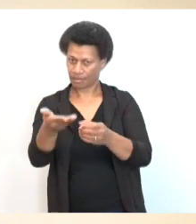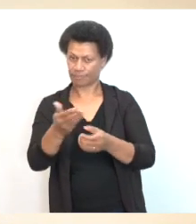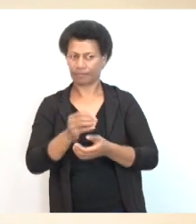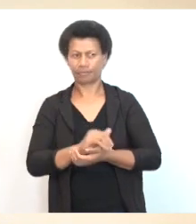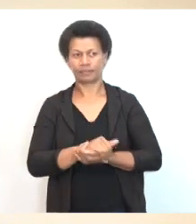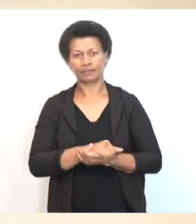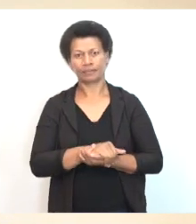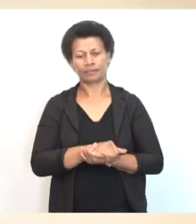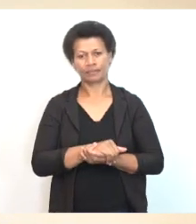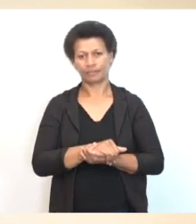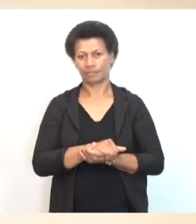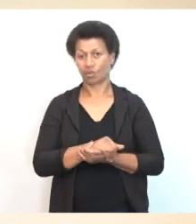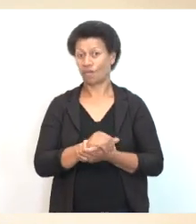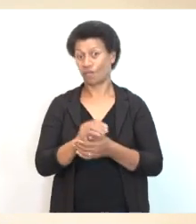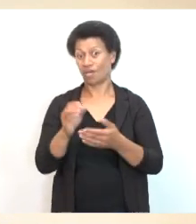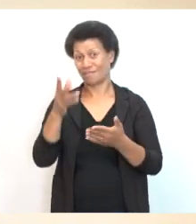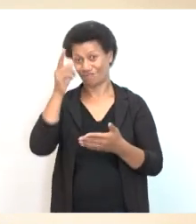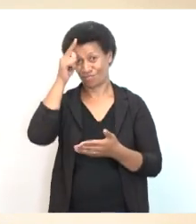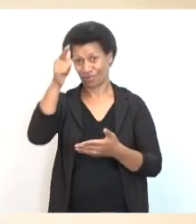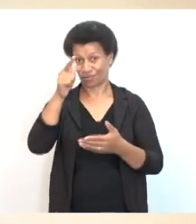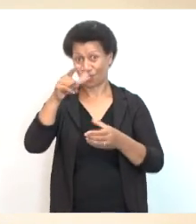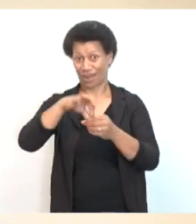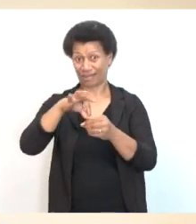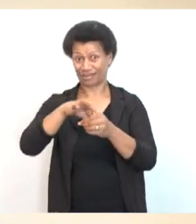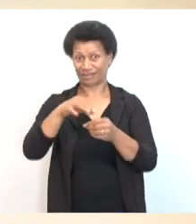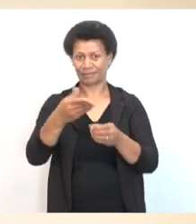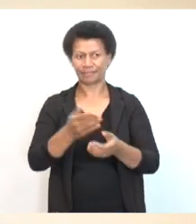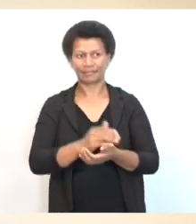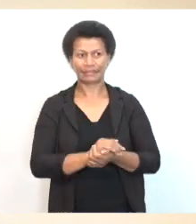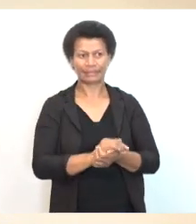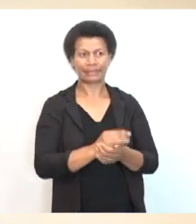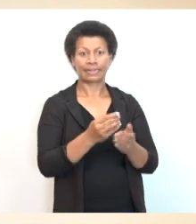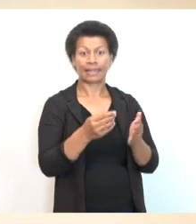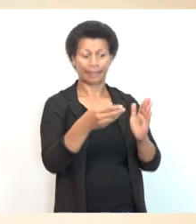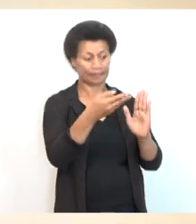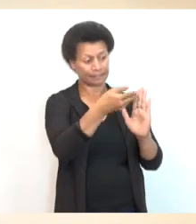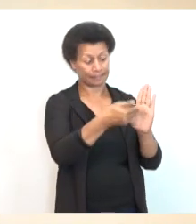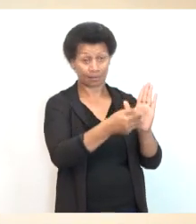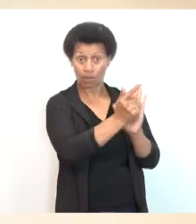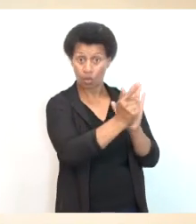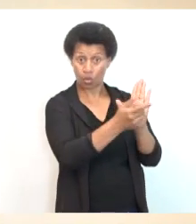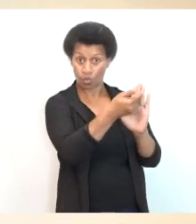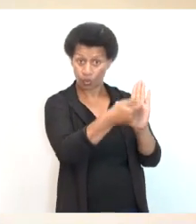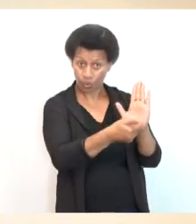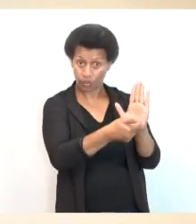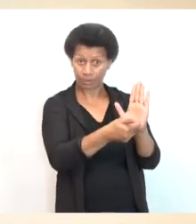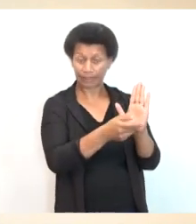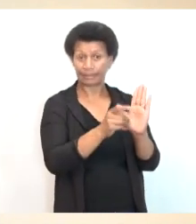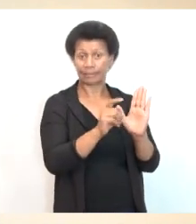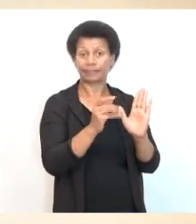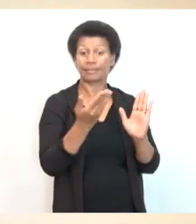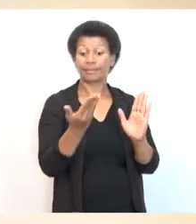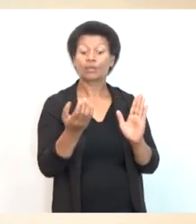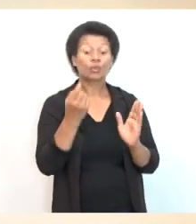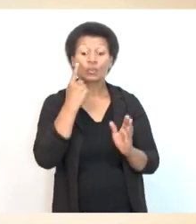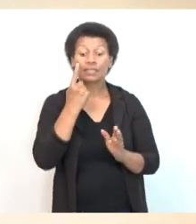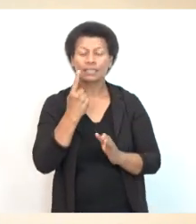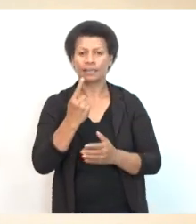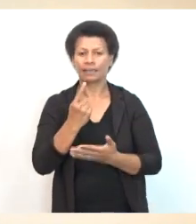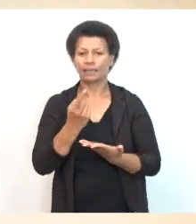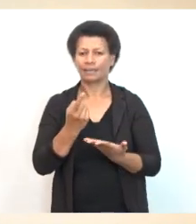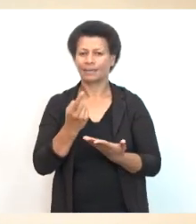the President. The next stage now for the COC is determine how that moves forward by setting up a